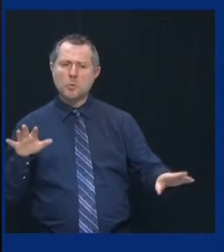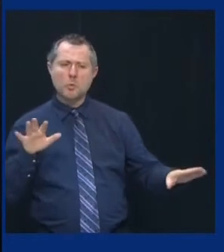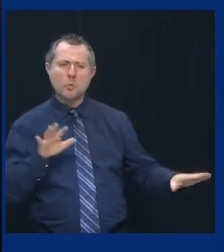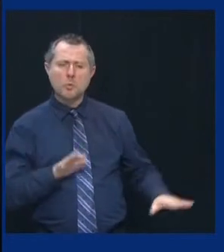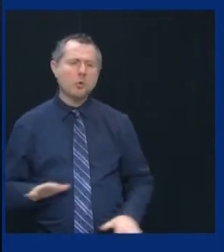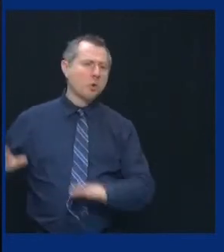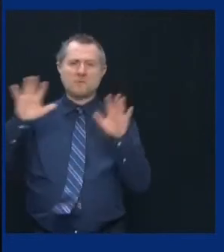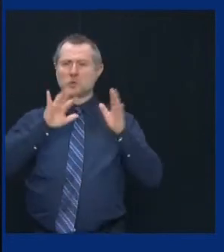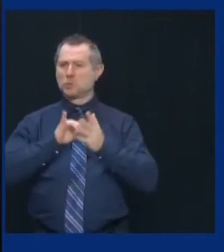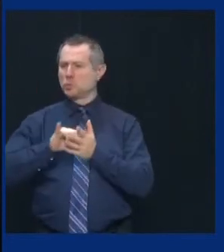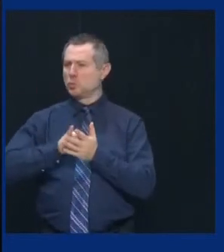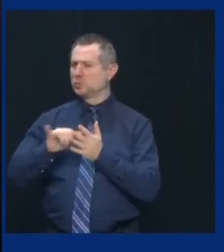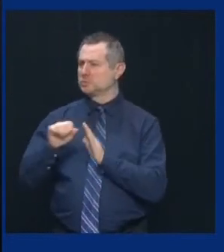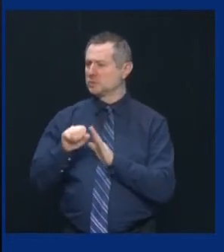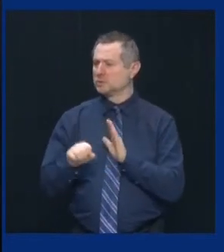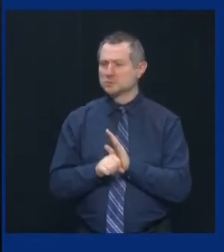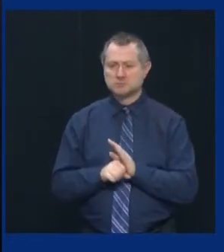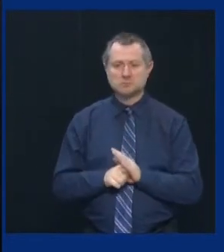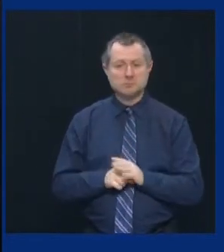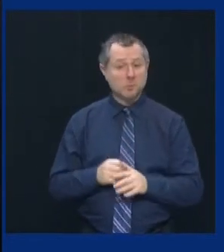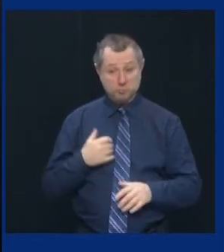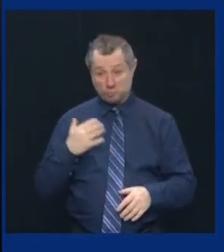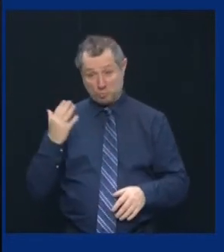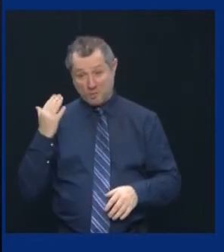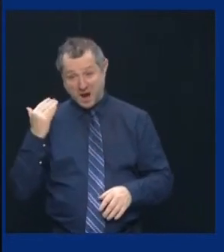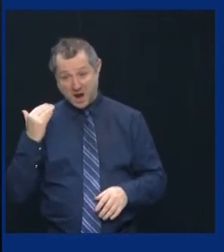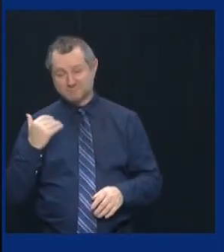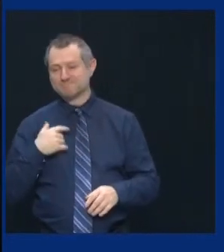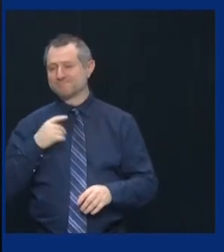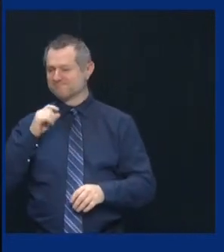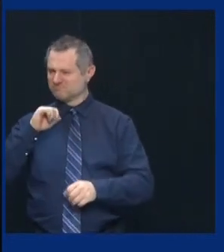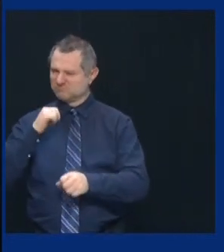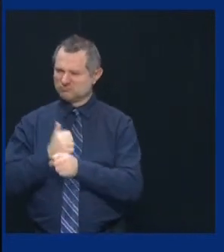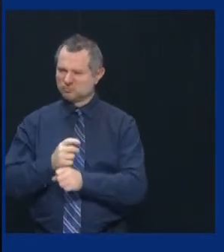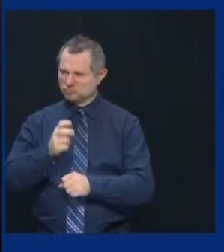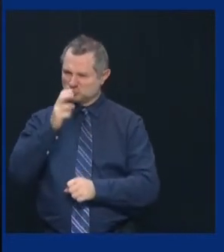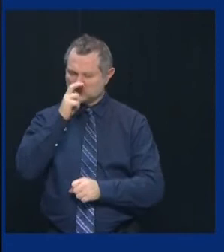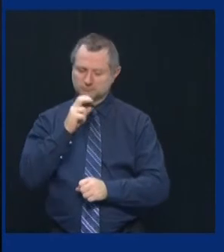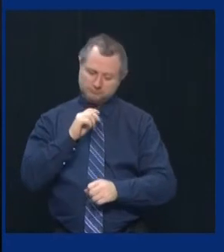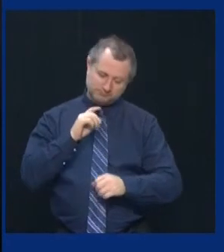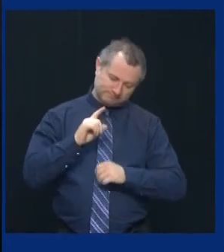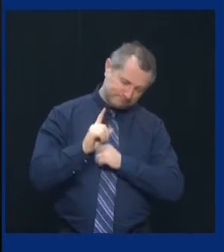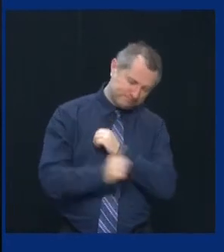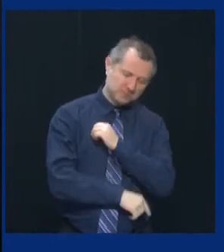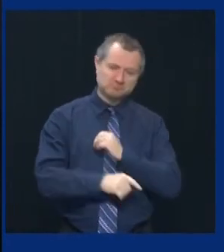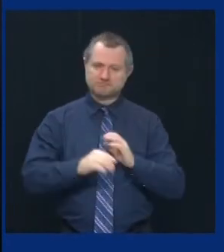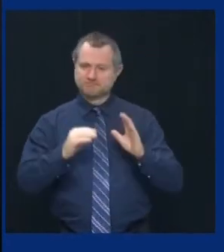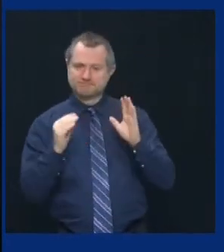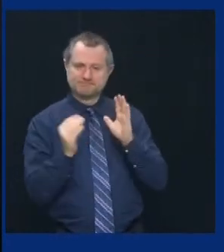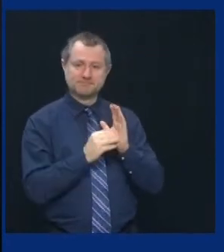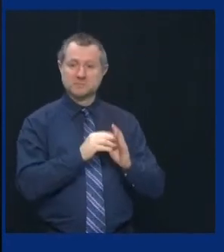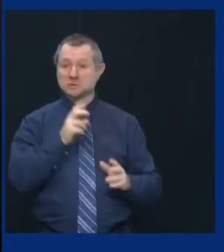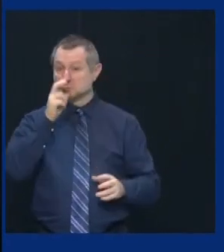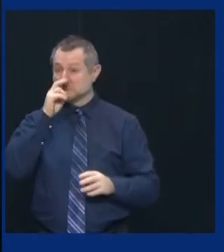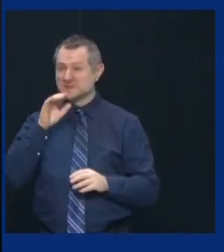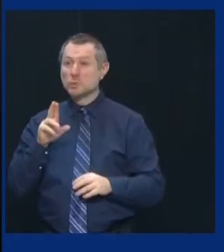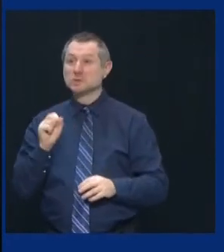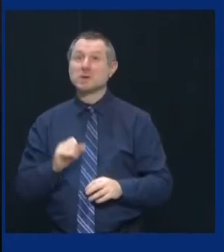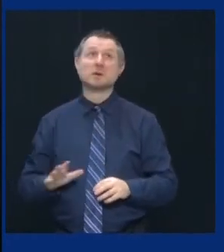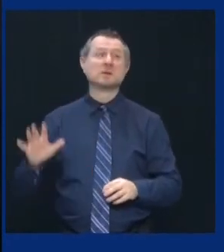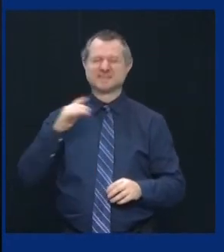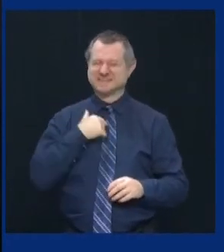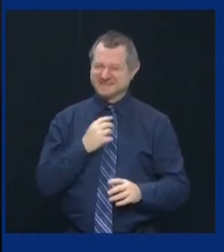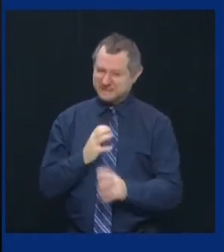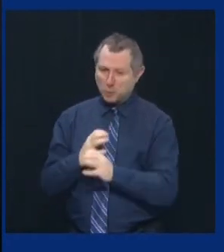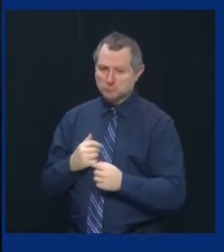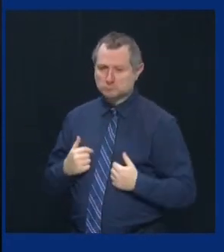in the strictest penalties in the country, the best we can determine. I'm making it clear that I